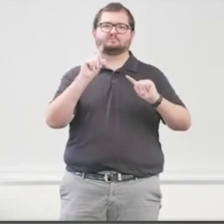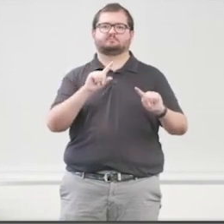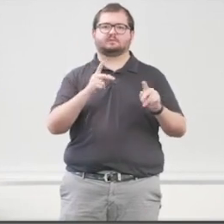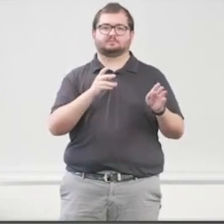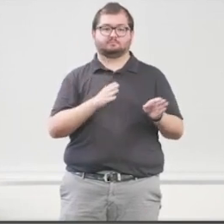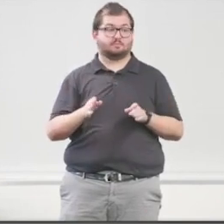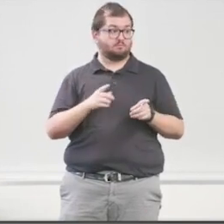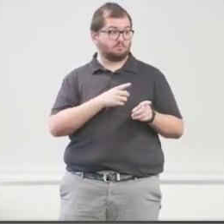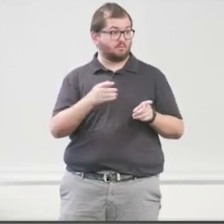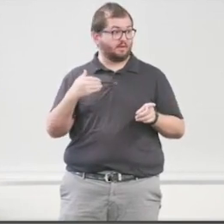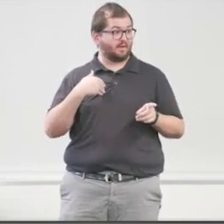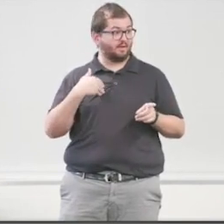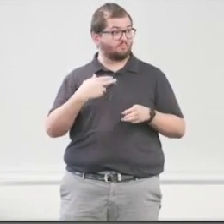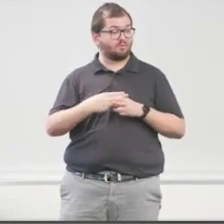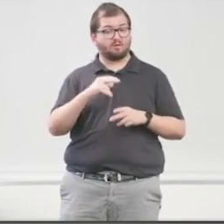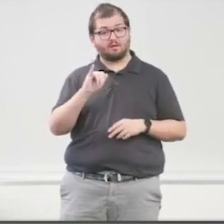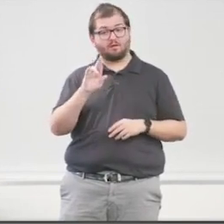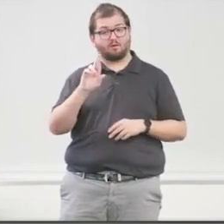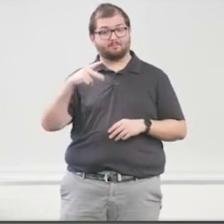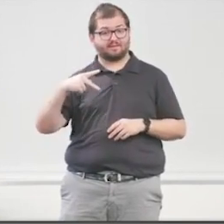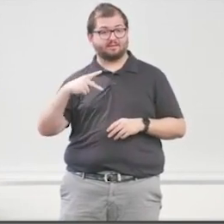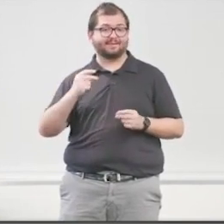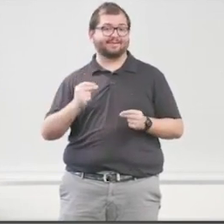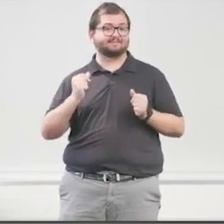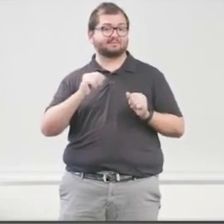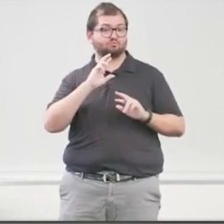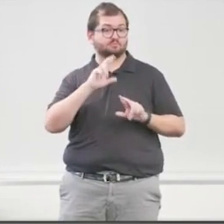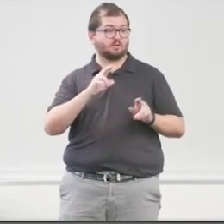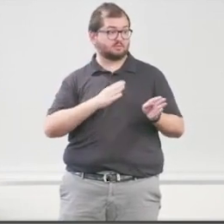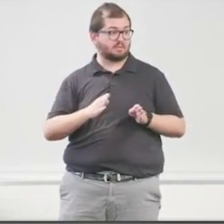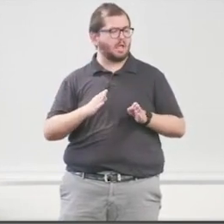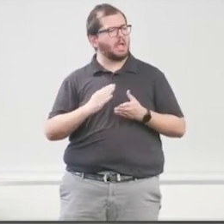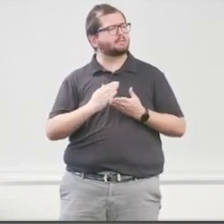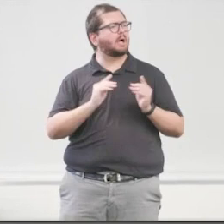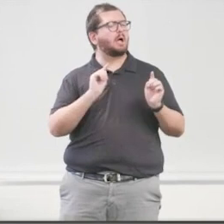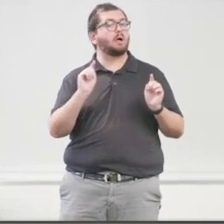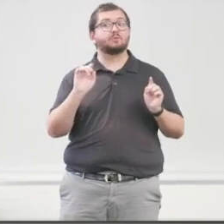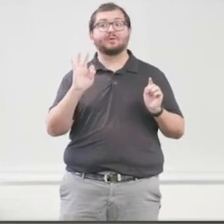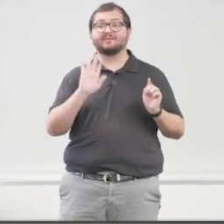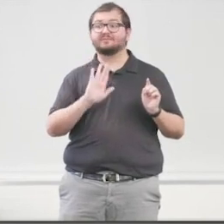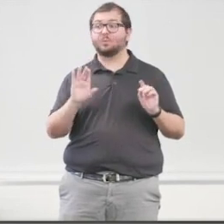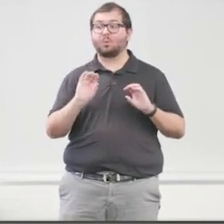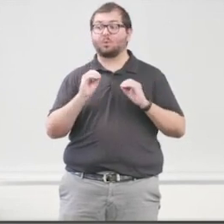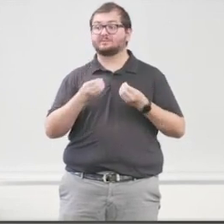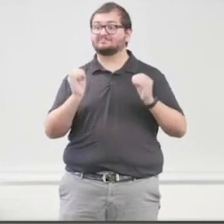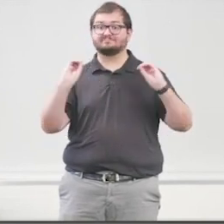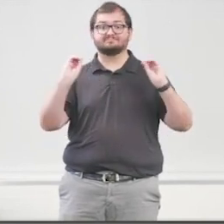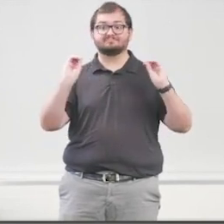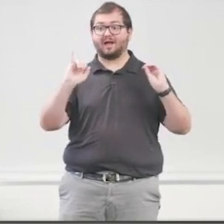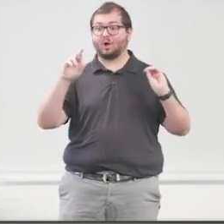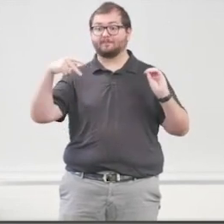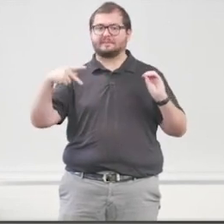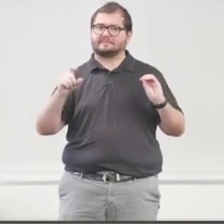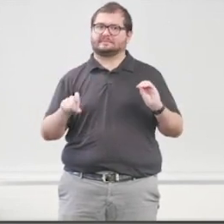IRP? We've got a few hands. So if you don't already have an IRP, you need to make one. There's